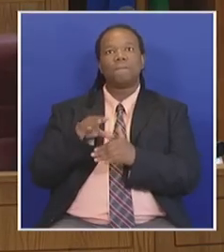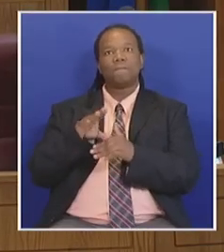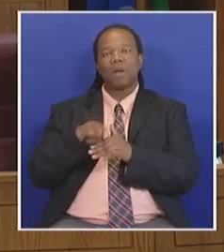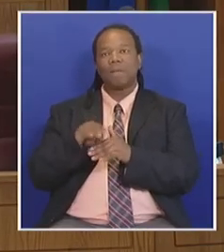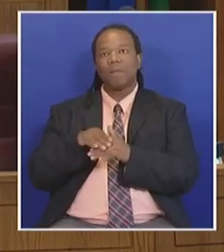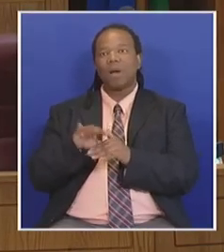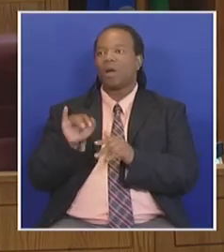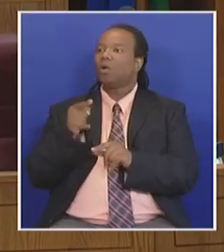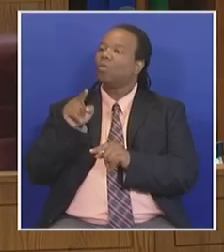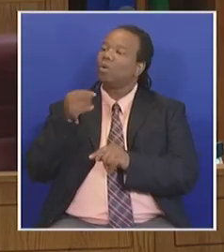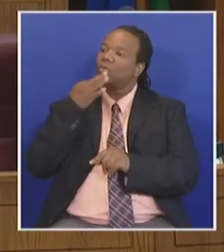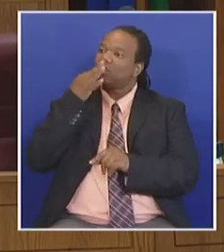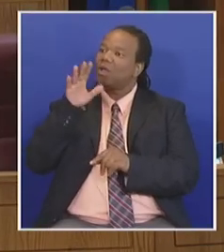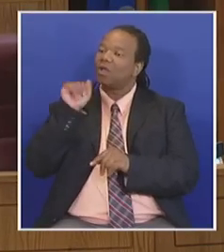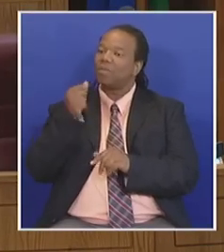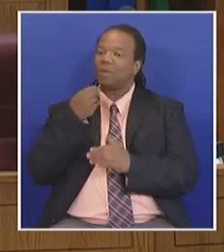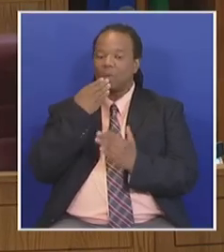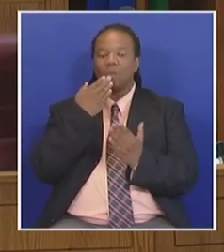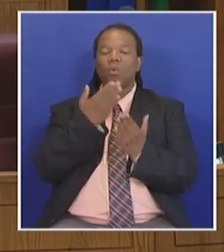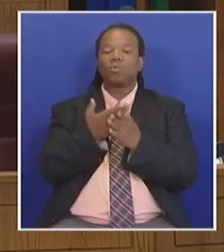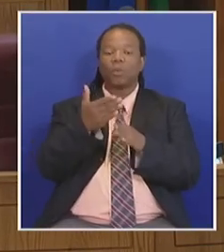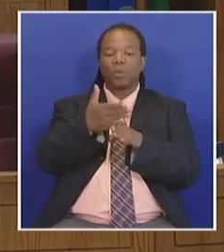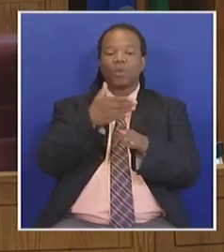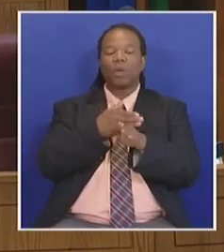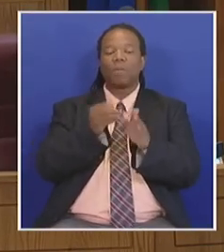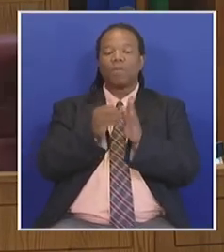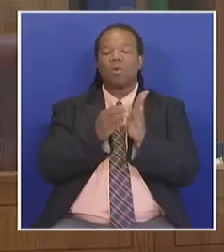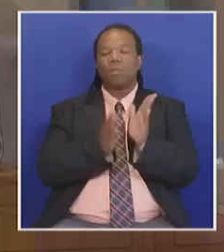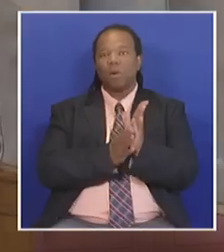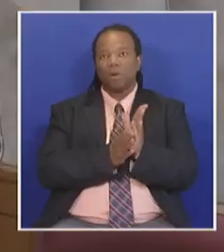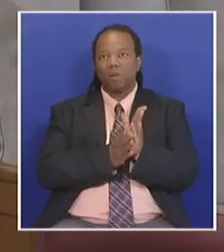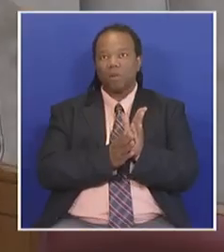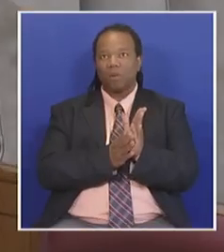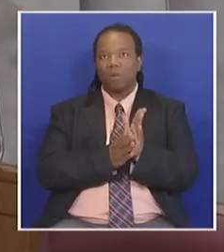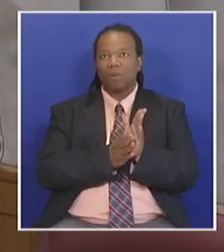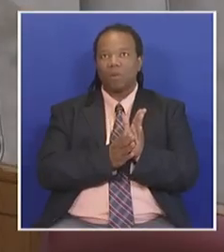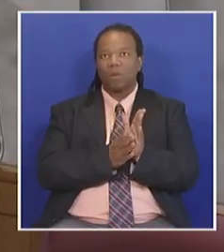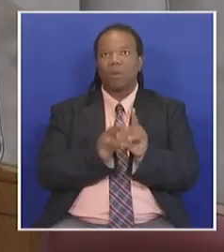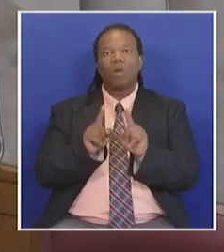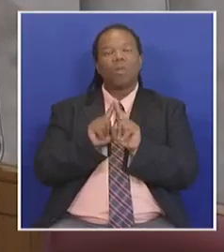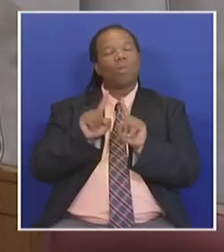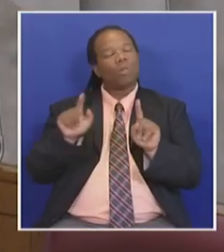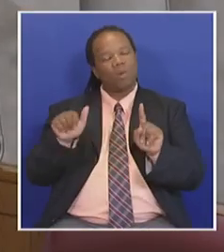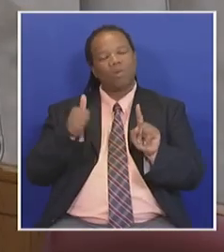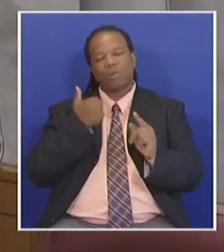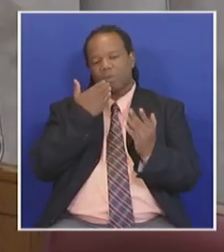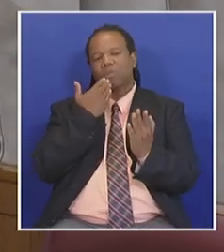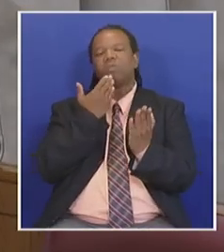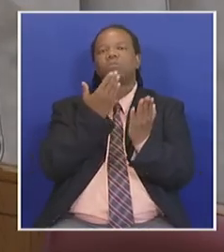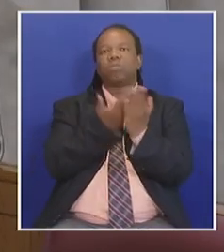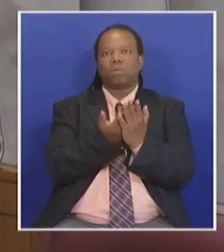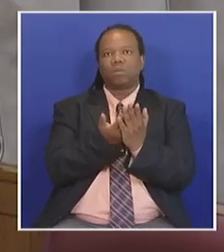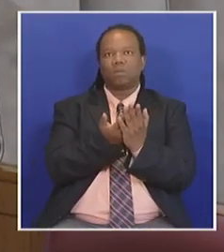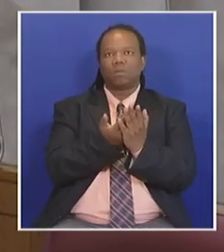without, a motion without notice. This is a notice, Honourable Chair, this is a notice of motion.